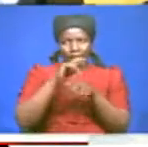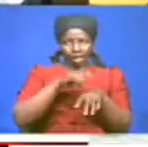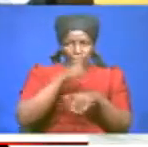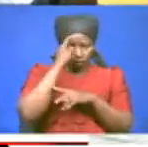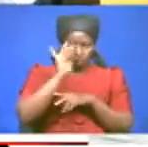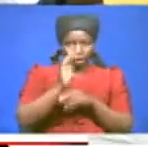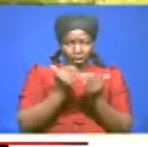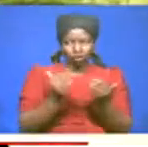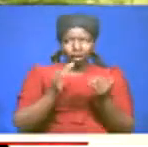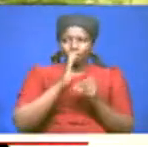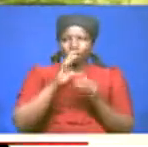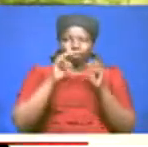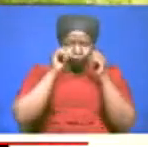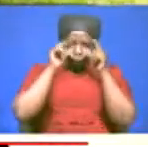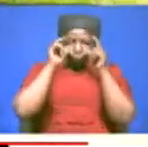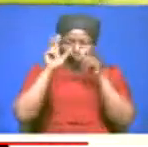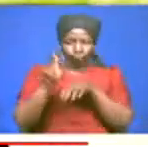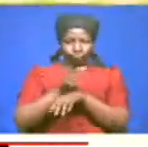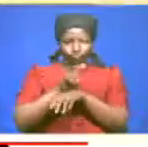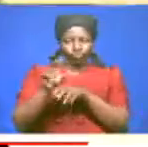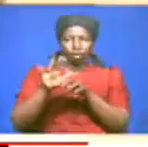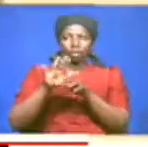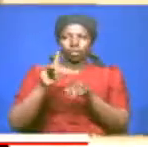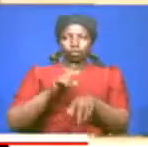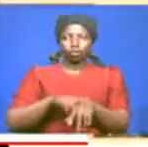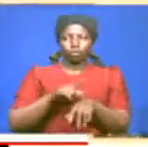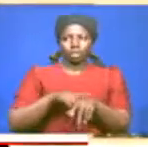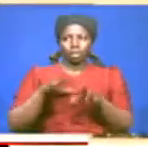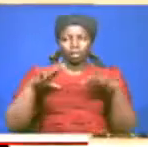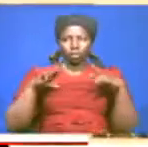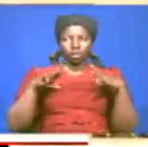vigilant throughout the season. For Prime Edition, I'm Jackie Wambiru.